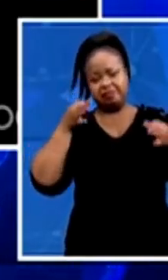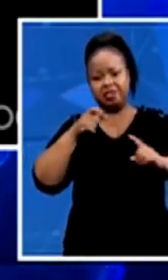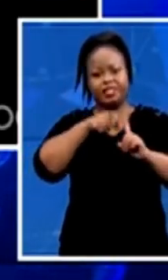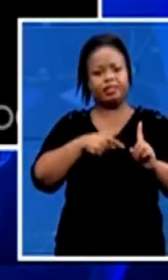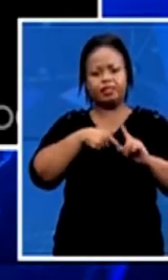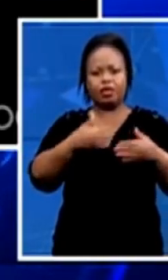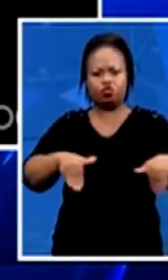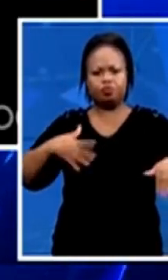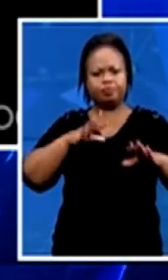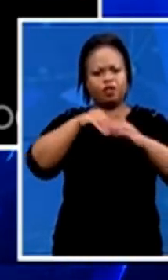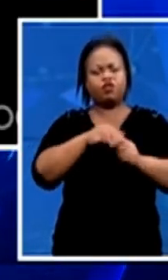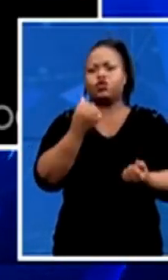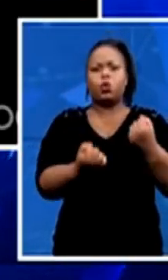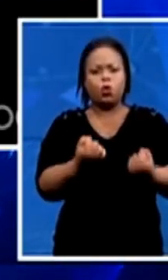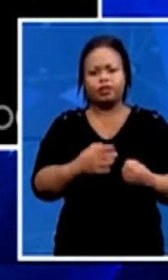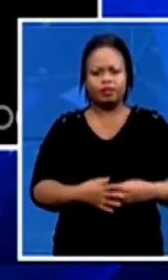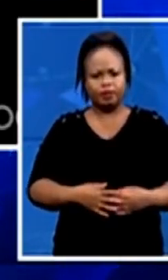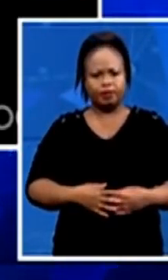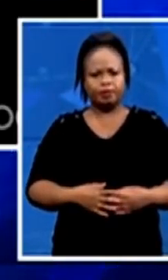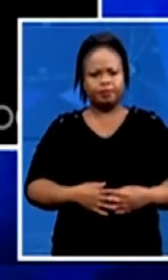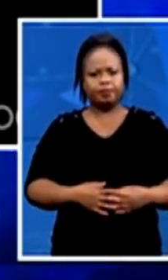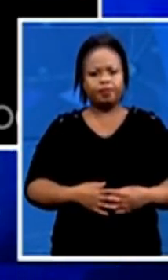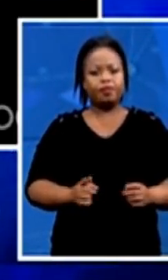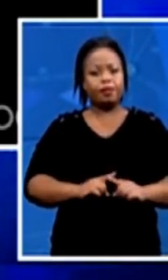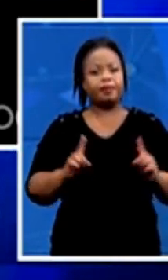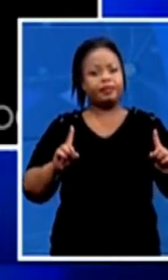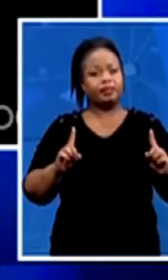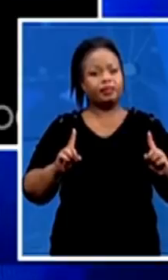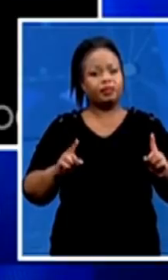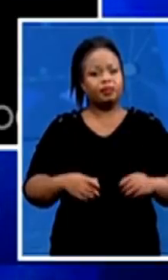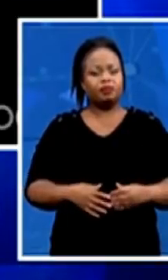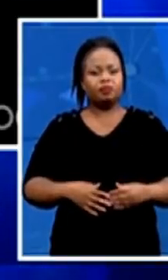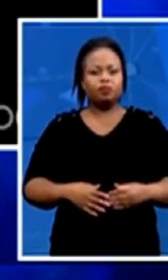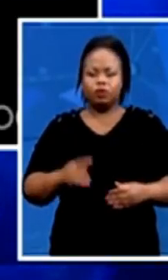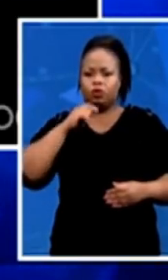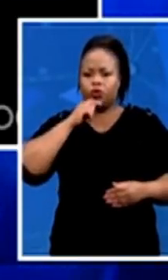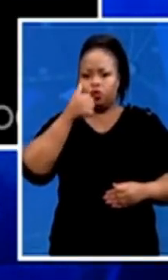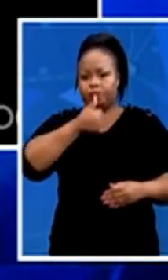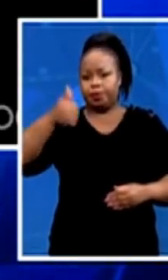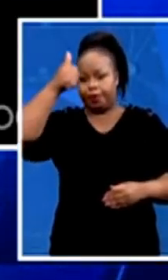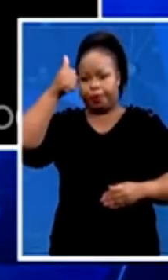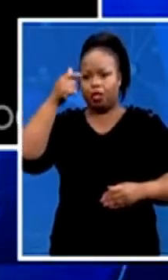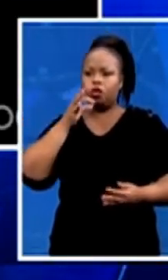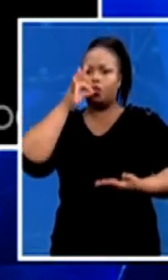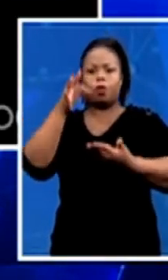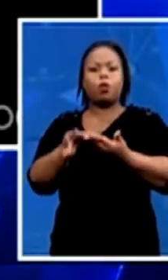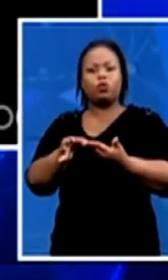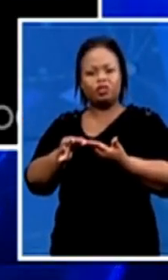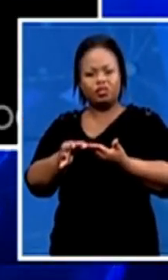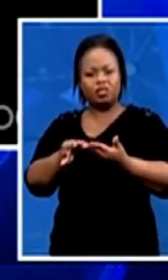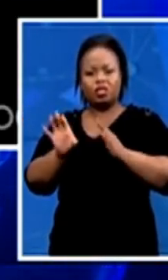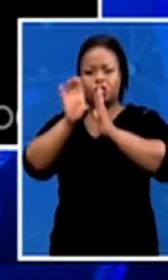apply. There is authority for the proposition that constitutional rights, which is what we're here to